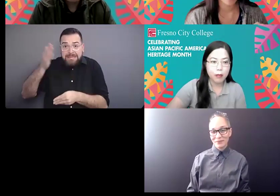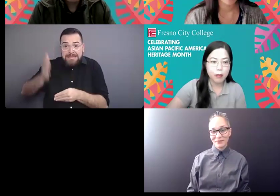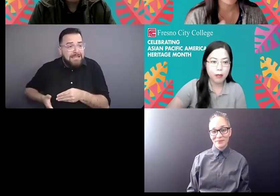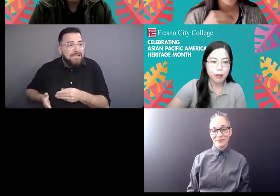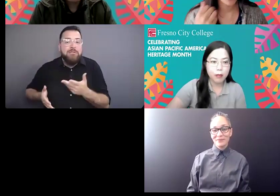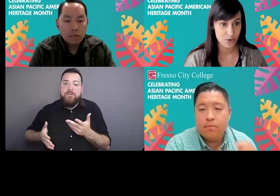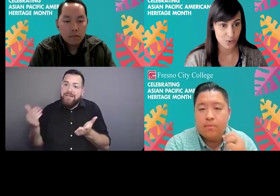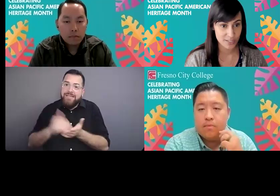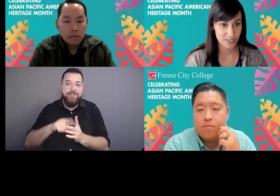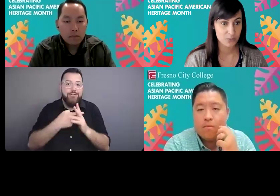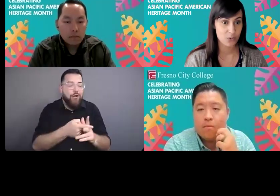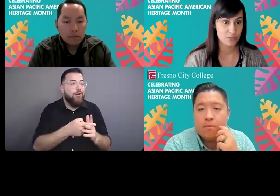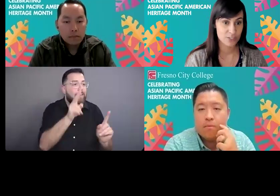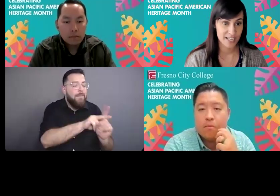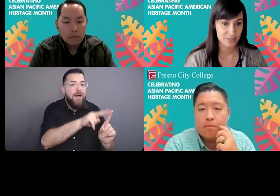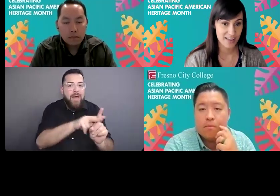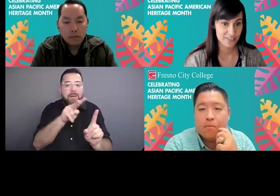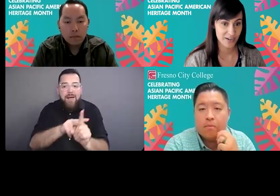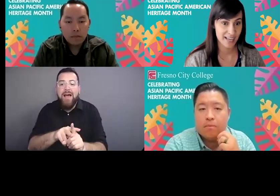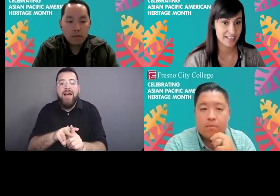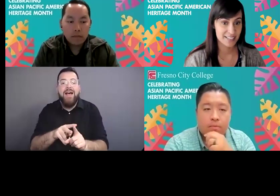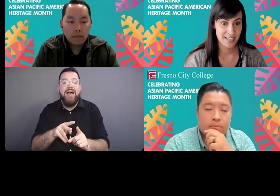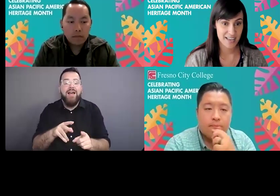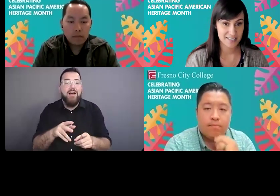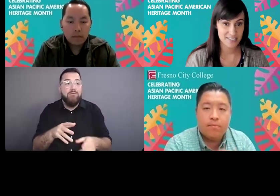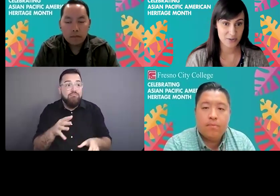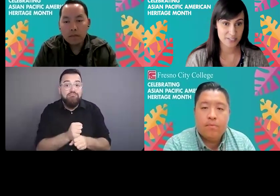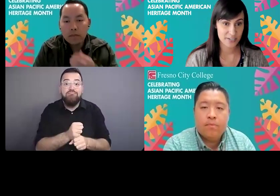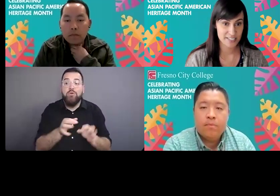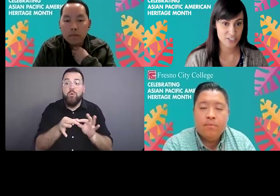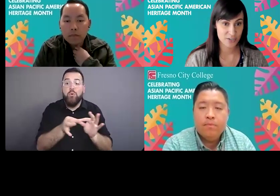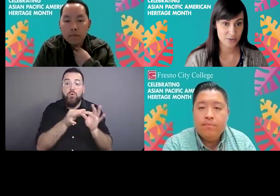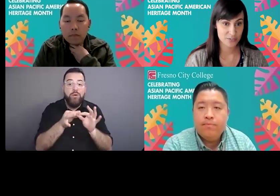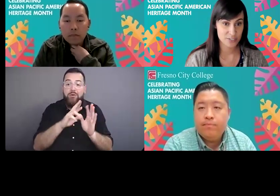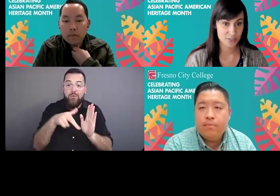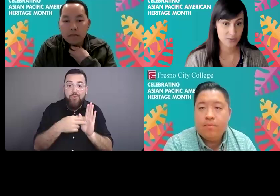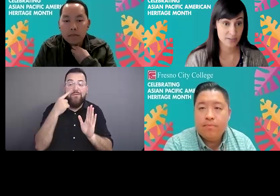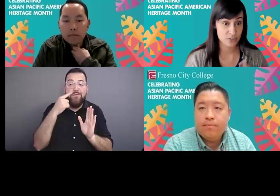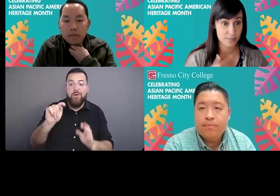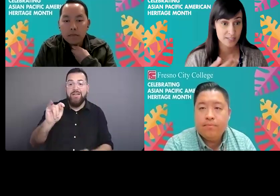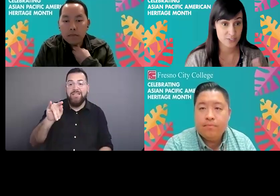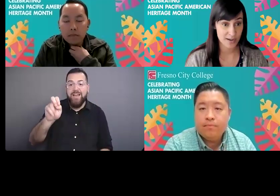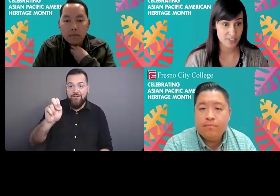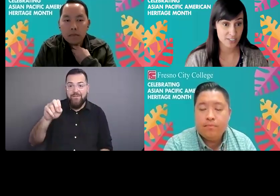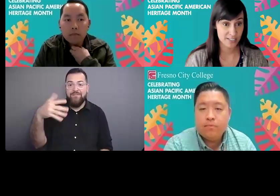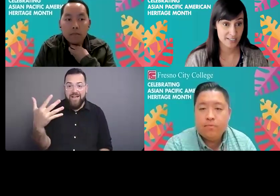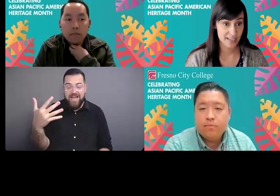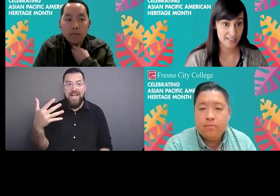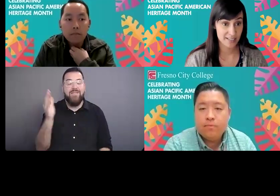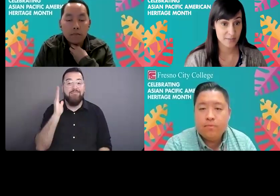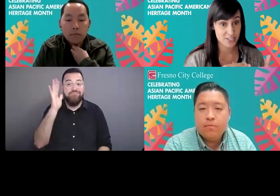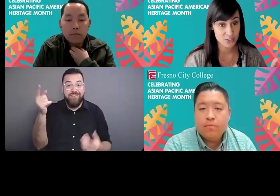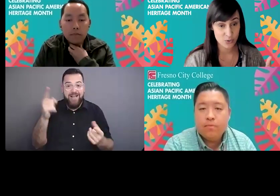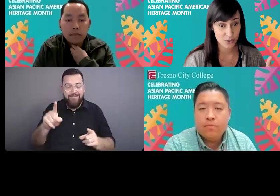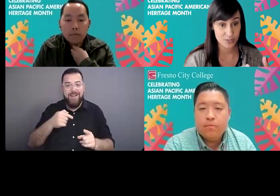applying again, fell into a coordinator role for a Title V grant and slowly transitioned over to eventually being a director